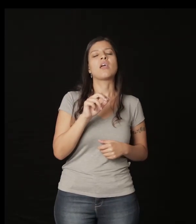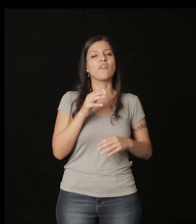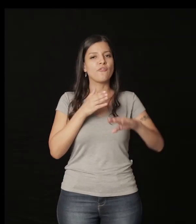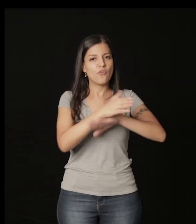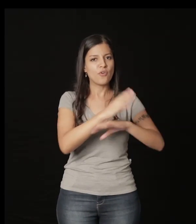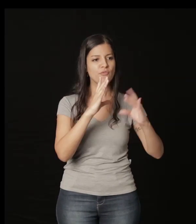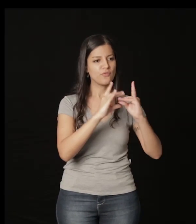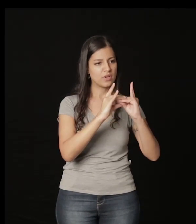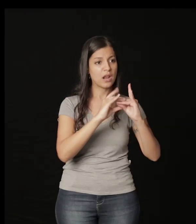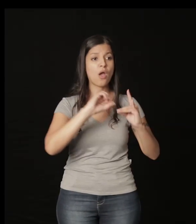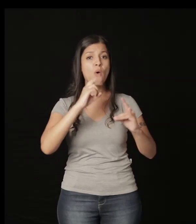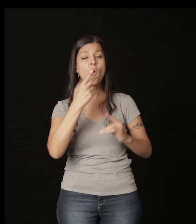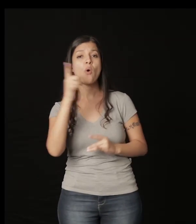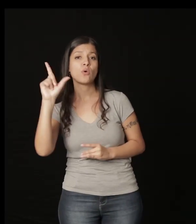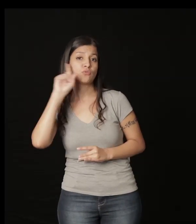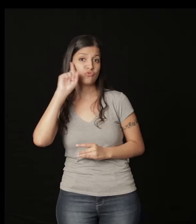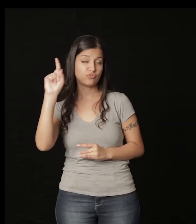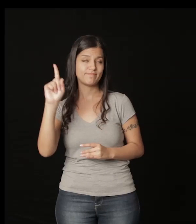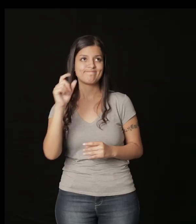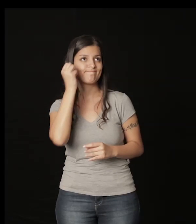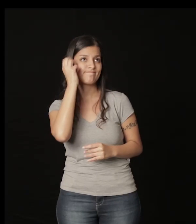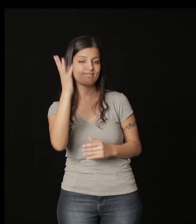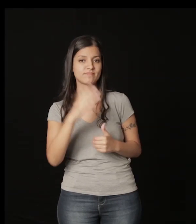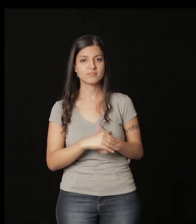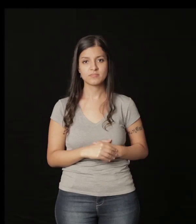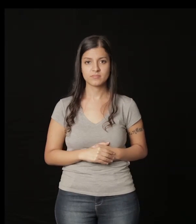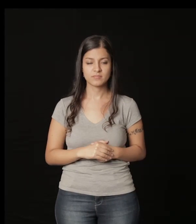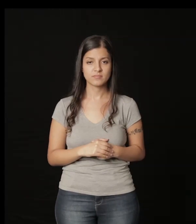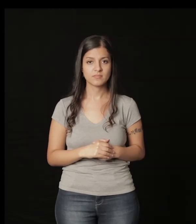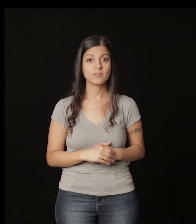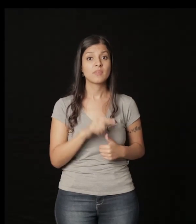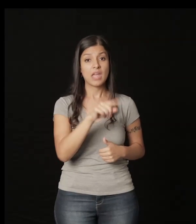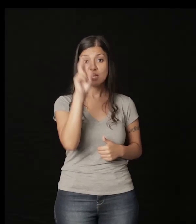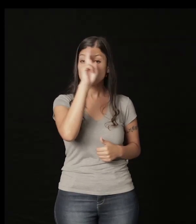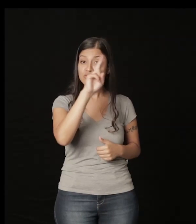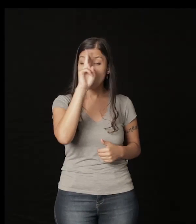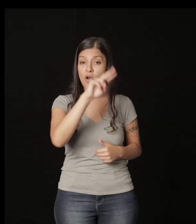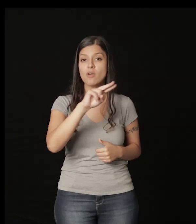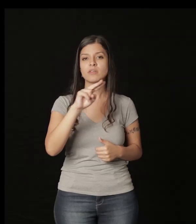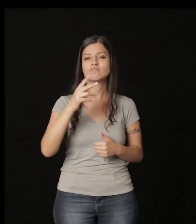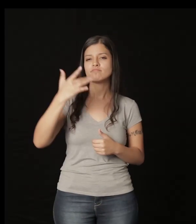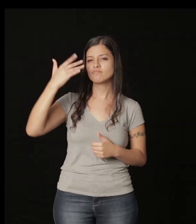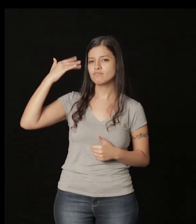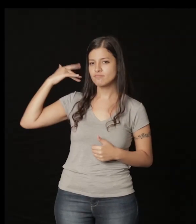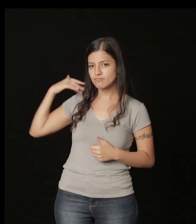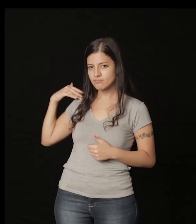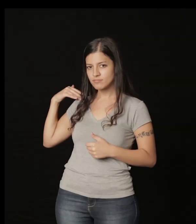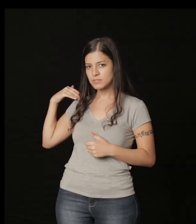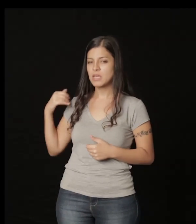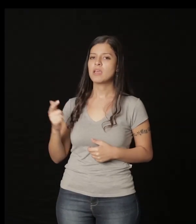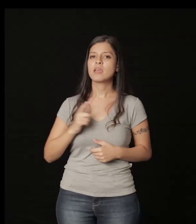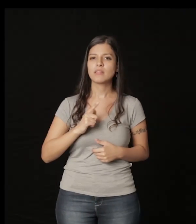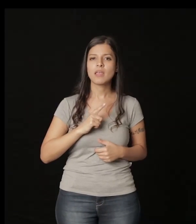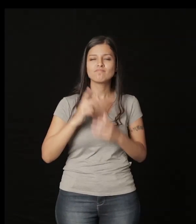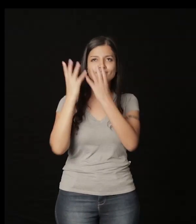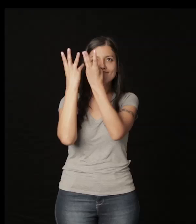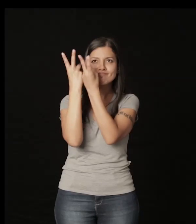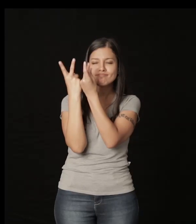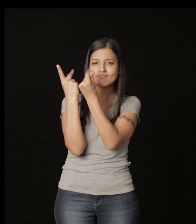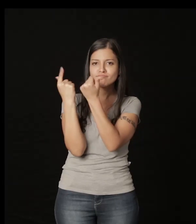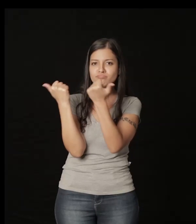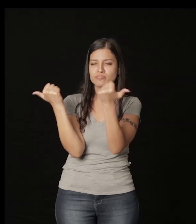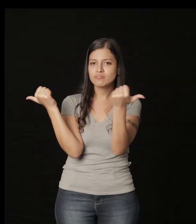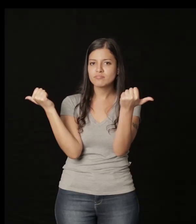IRA funeral, or is it another day? We don't remember. So this idea of history, of memory, starts